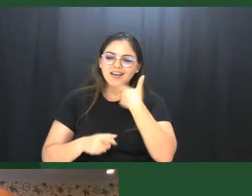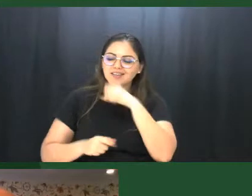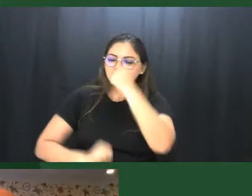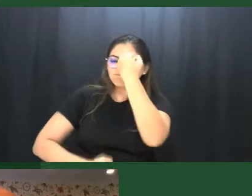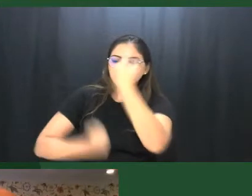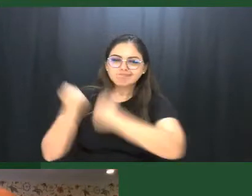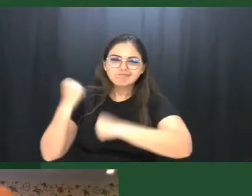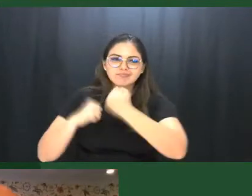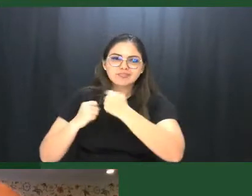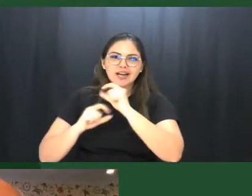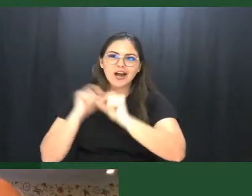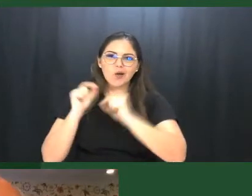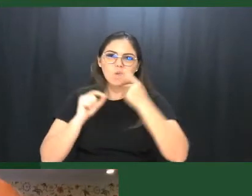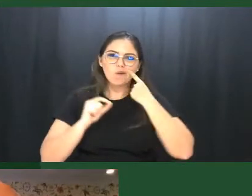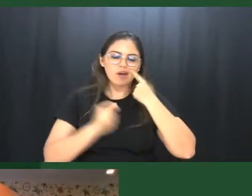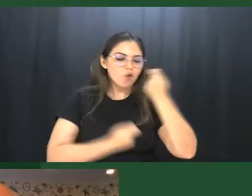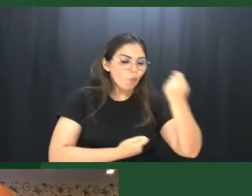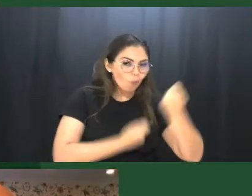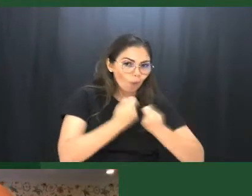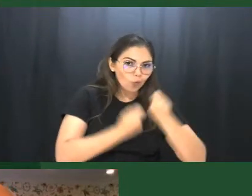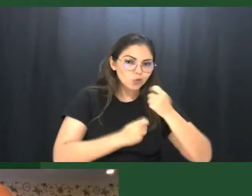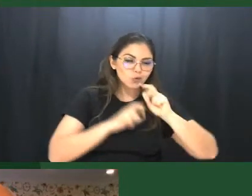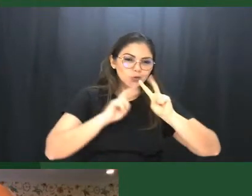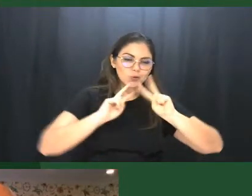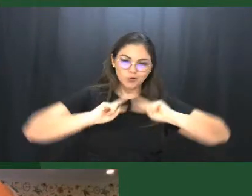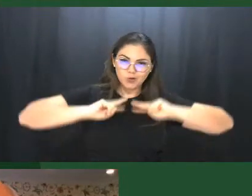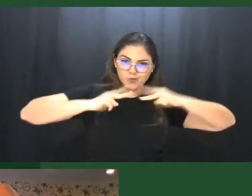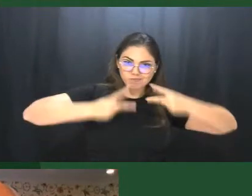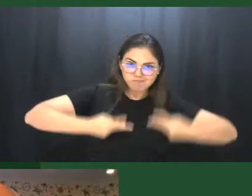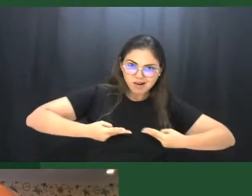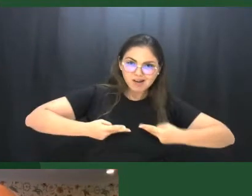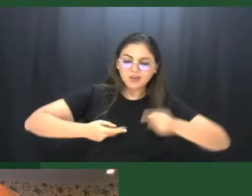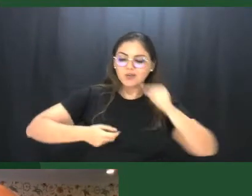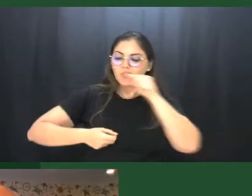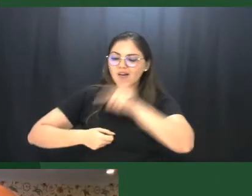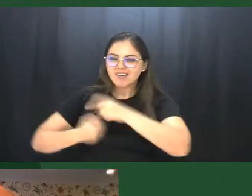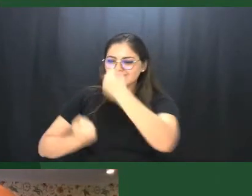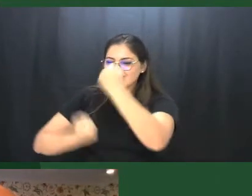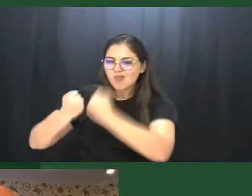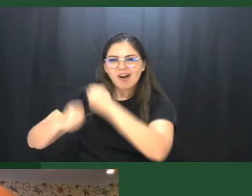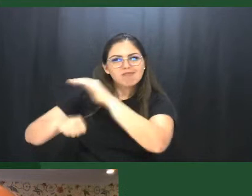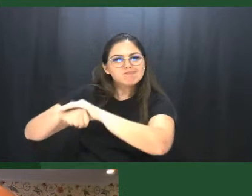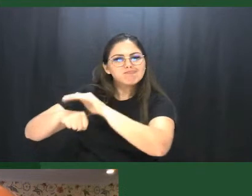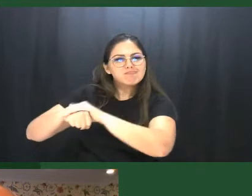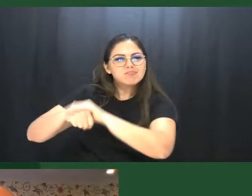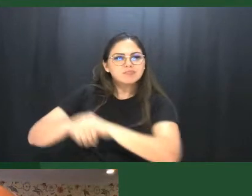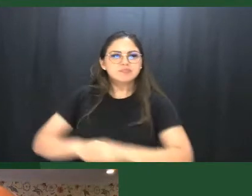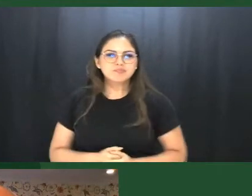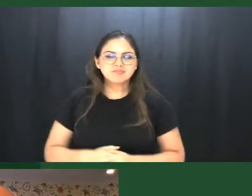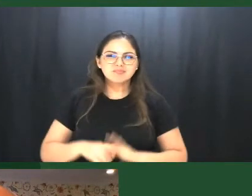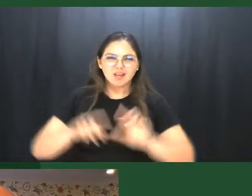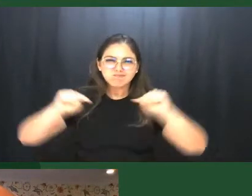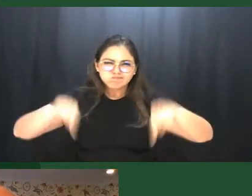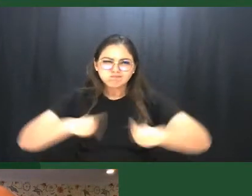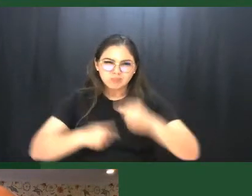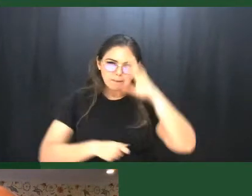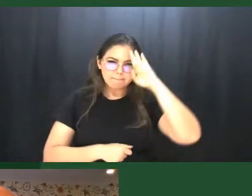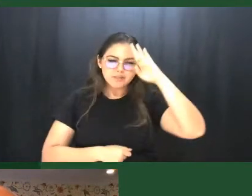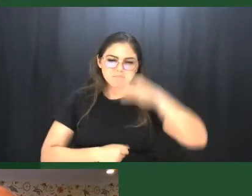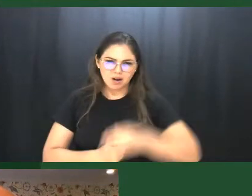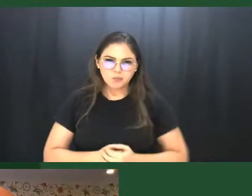and car manufacturers always say the definition like a